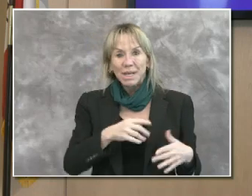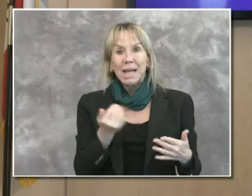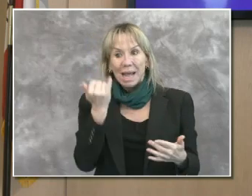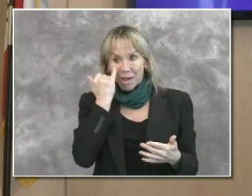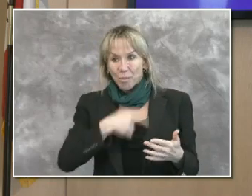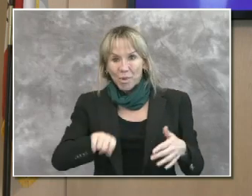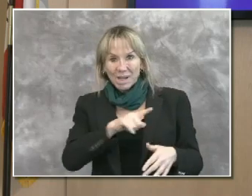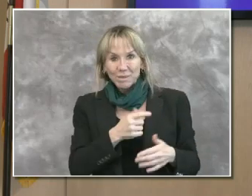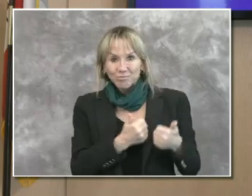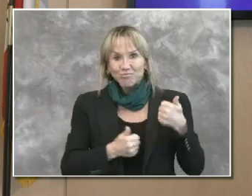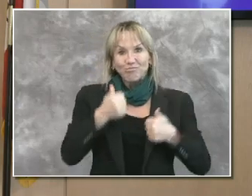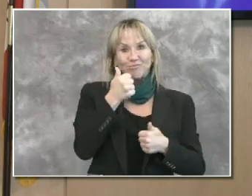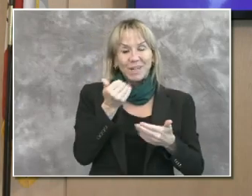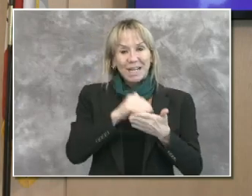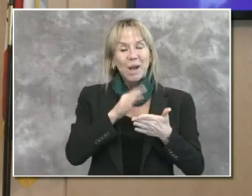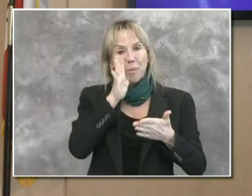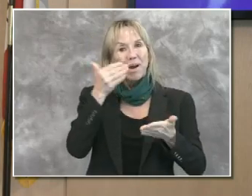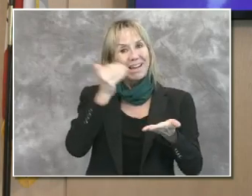Fletcher.